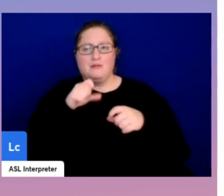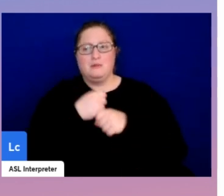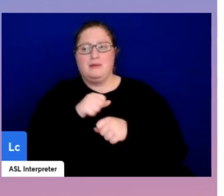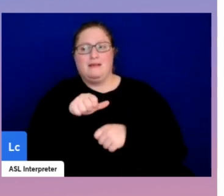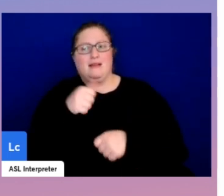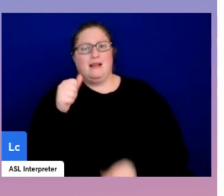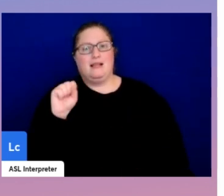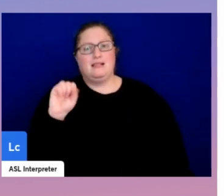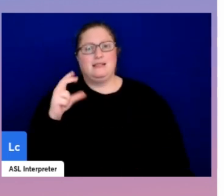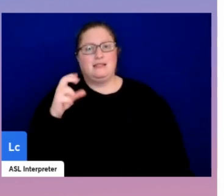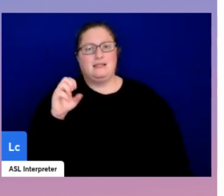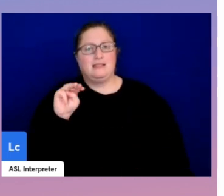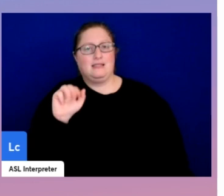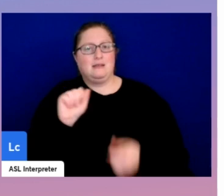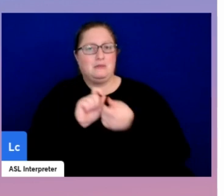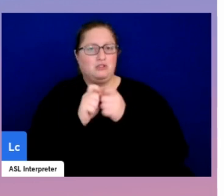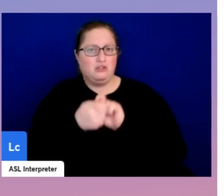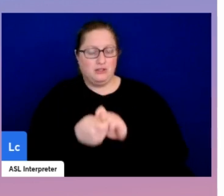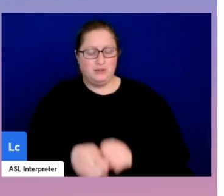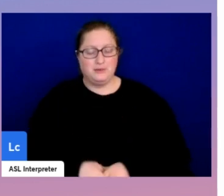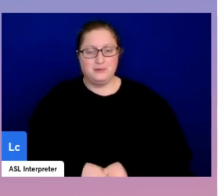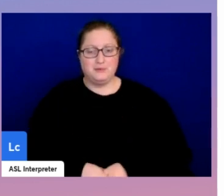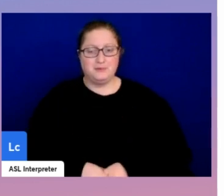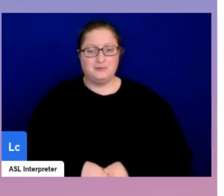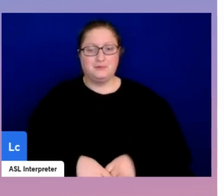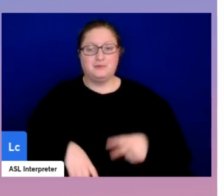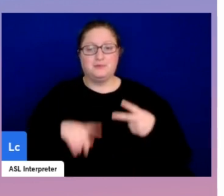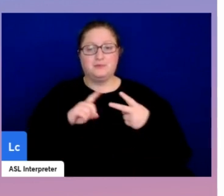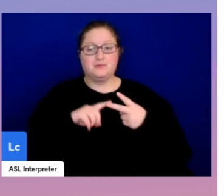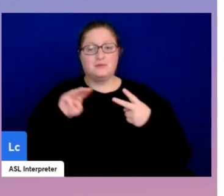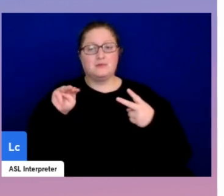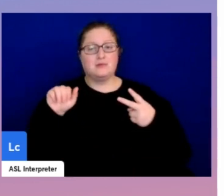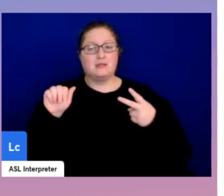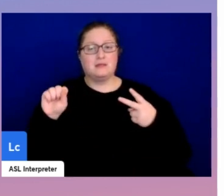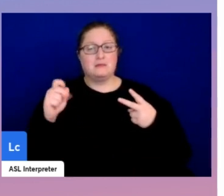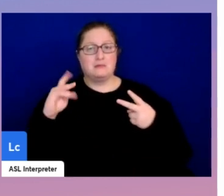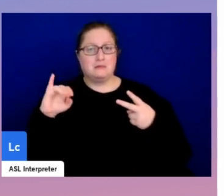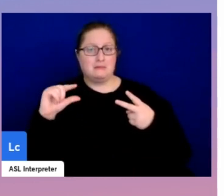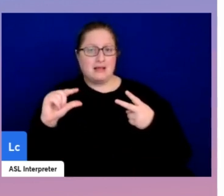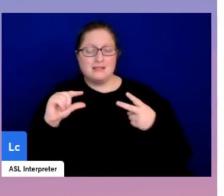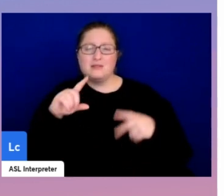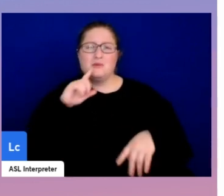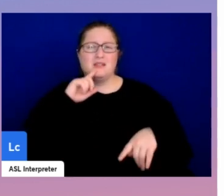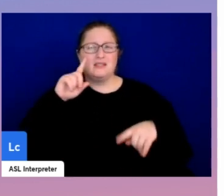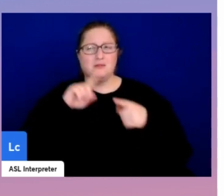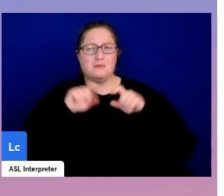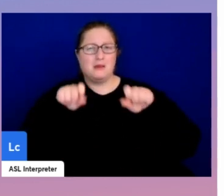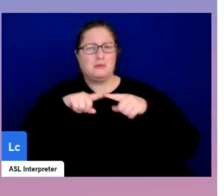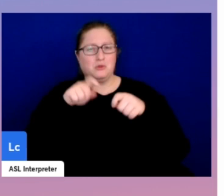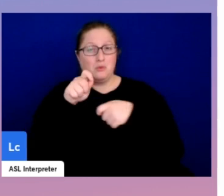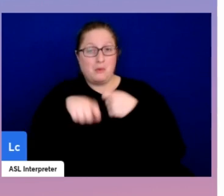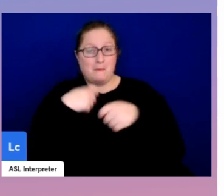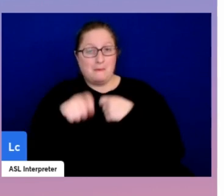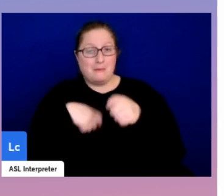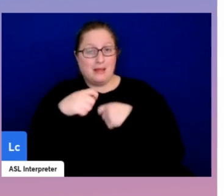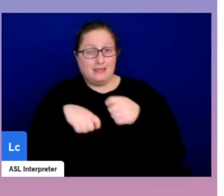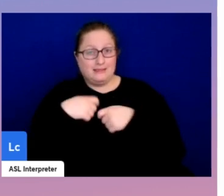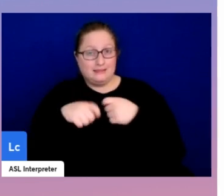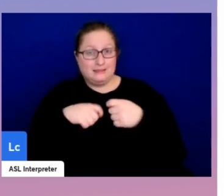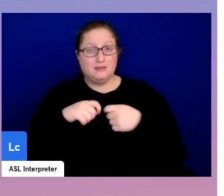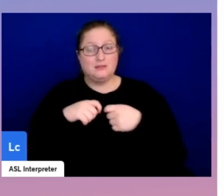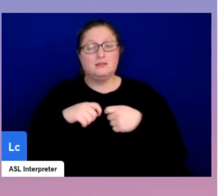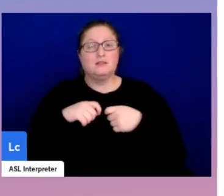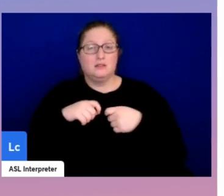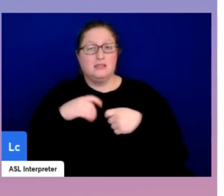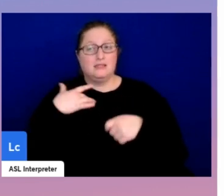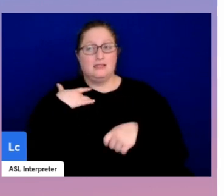on my database. The second capability is masking. Now this is really just for replacing sensitive data with masking of the characters.